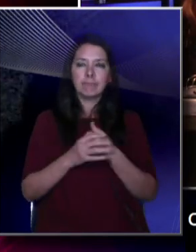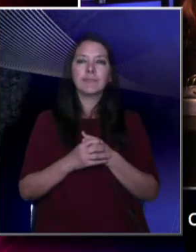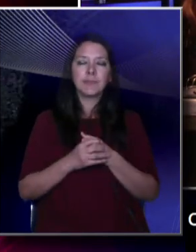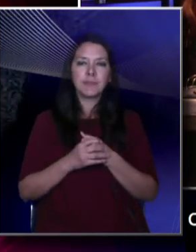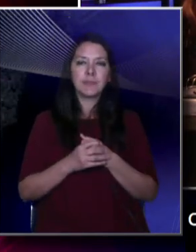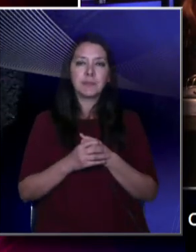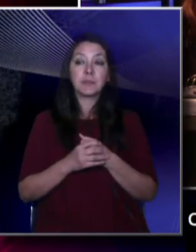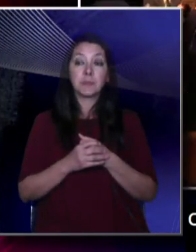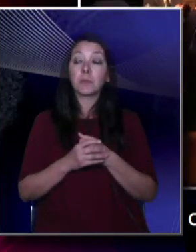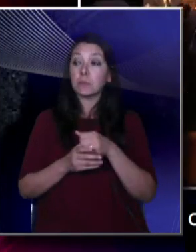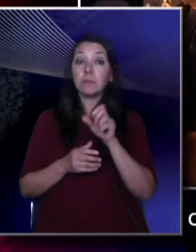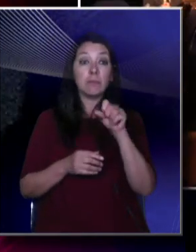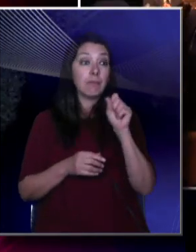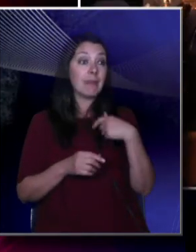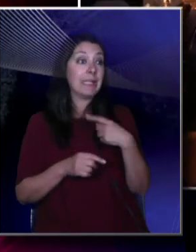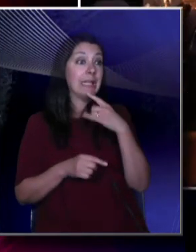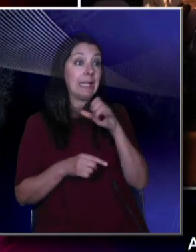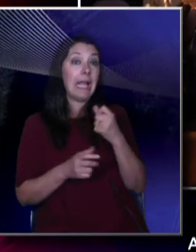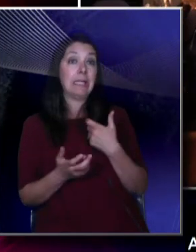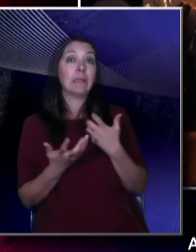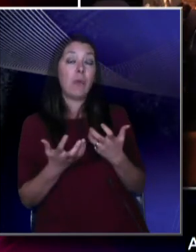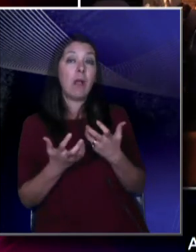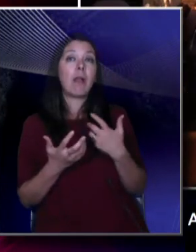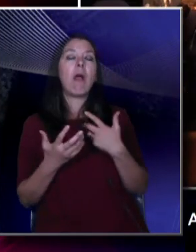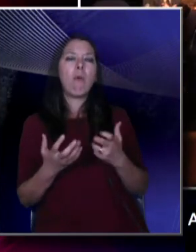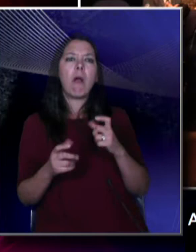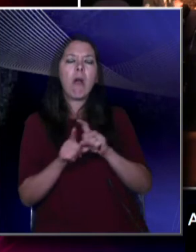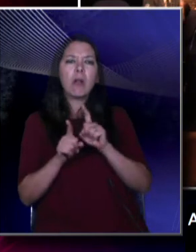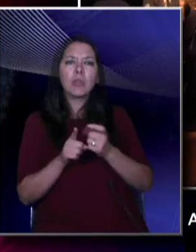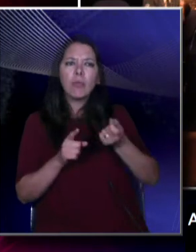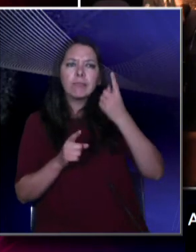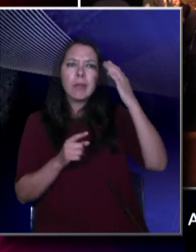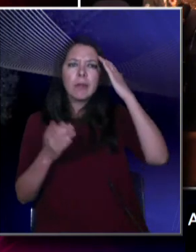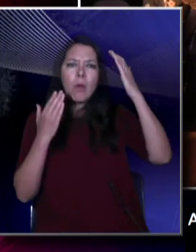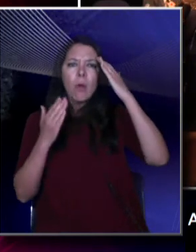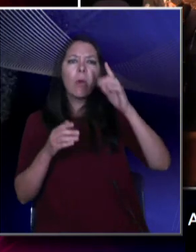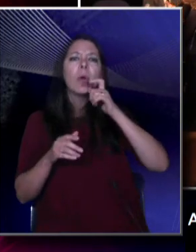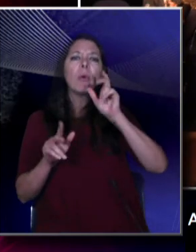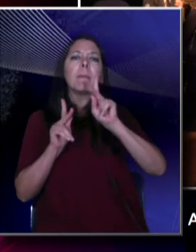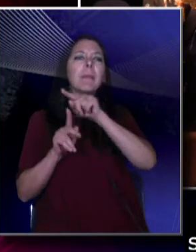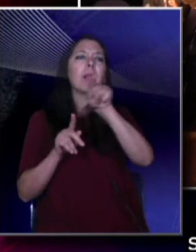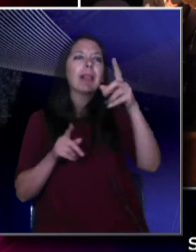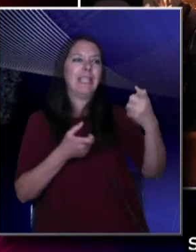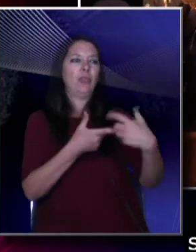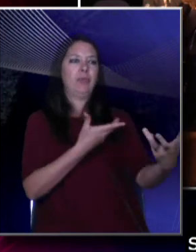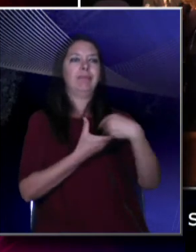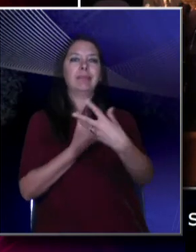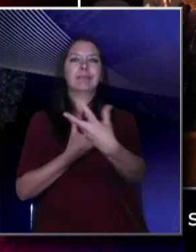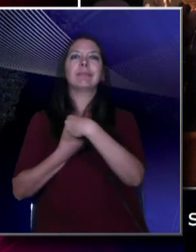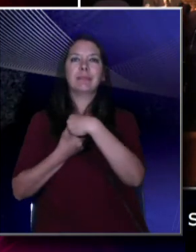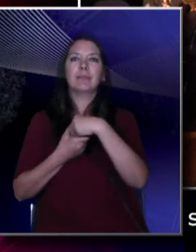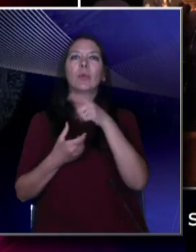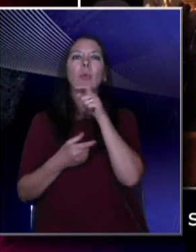I would say yes to that, and at the same time, I want to be aware of the stakeholders that we need to engage as well.